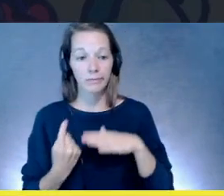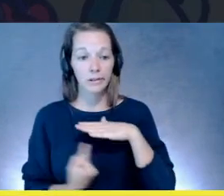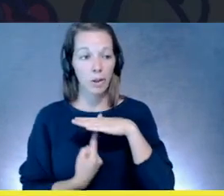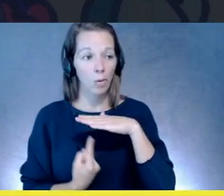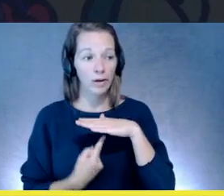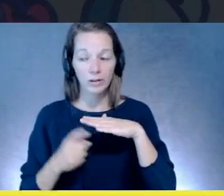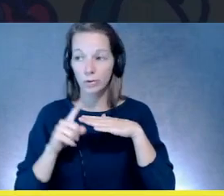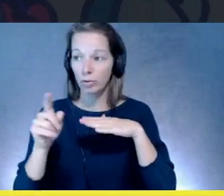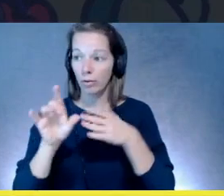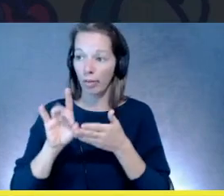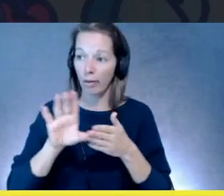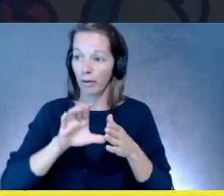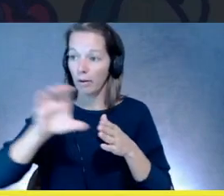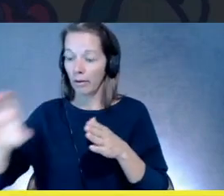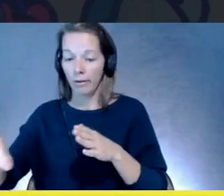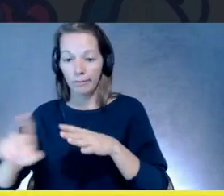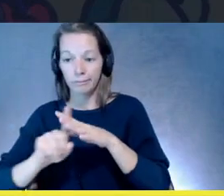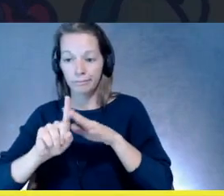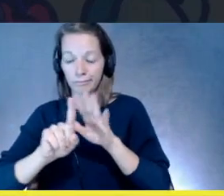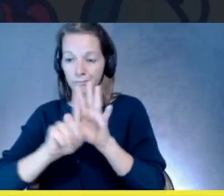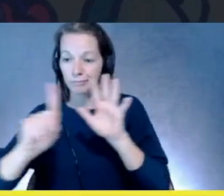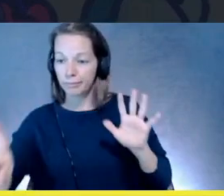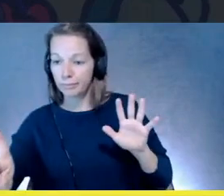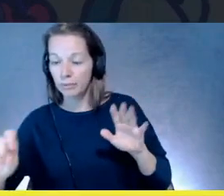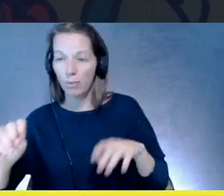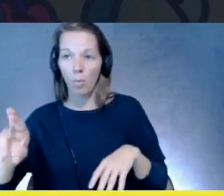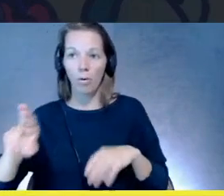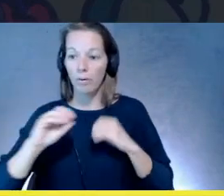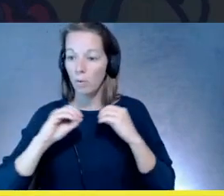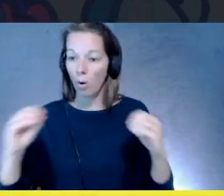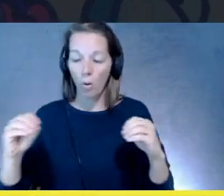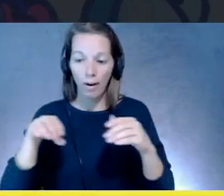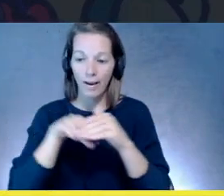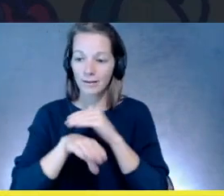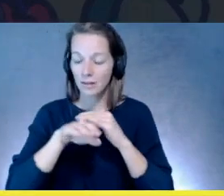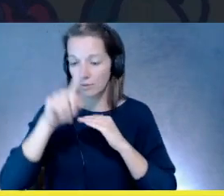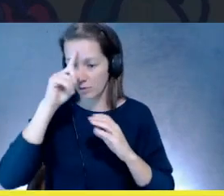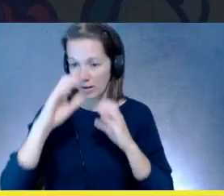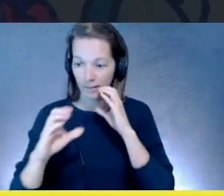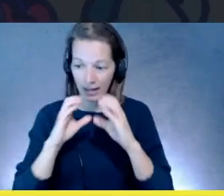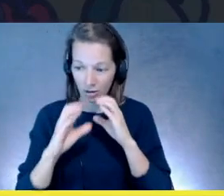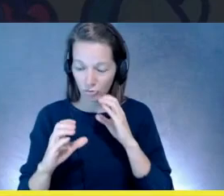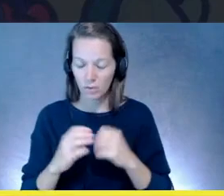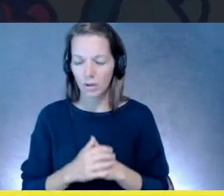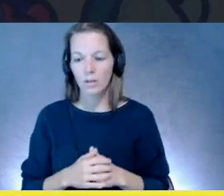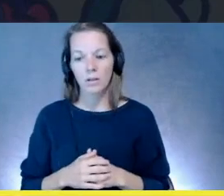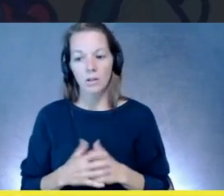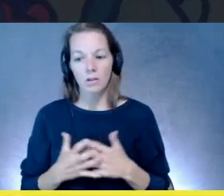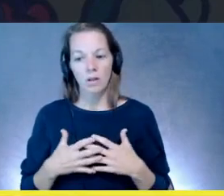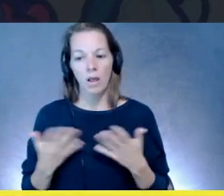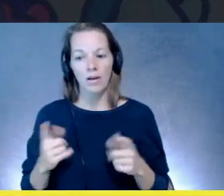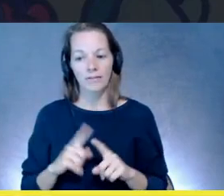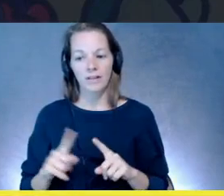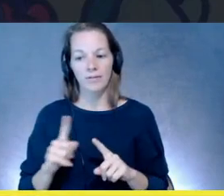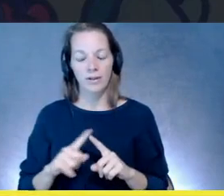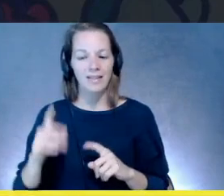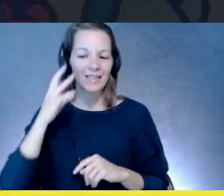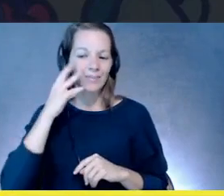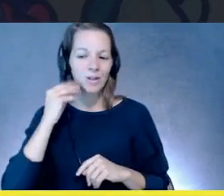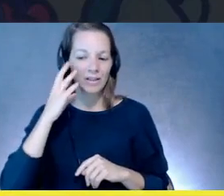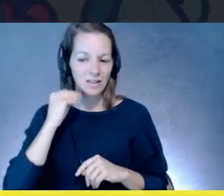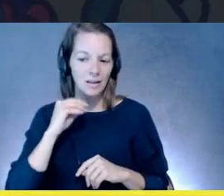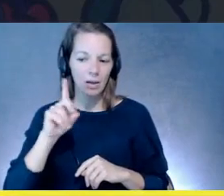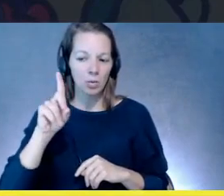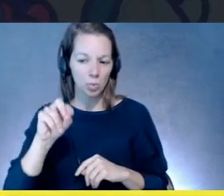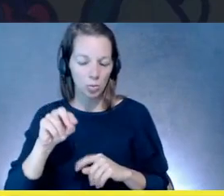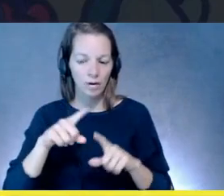spaces or not having any access to communication. And so there are a lot of different, experiences that do vary by